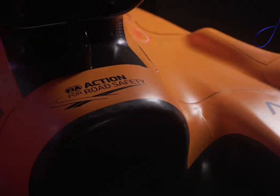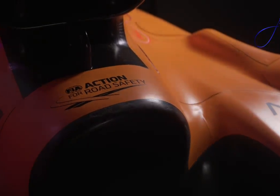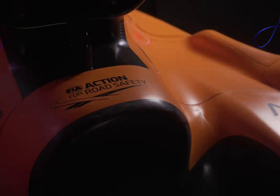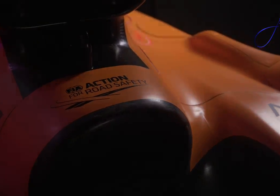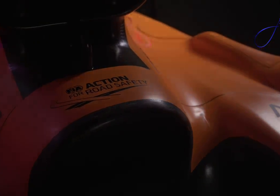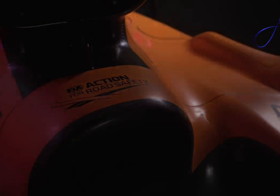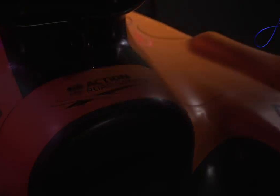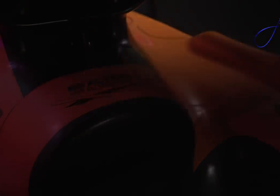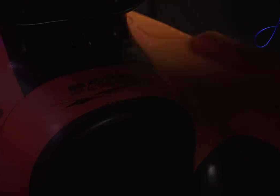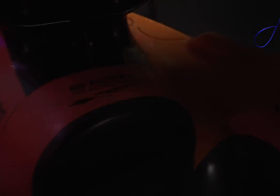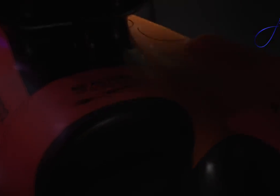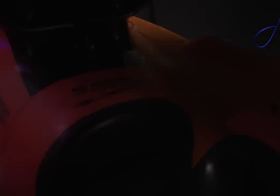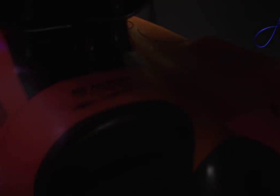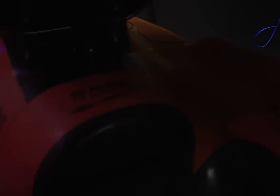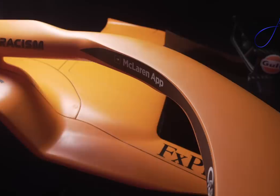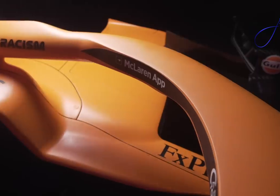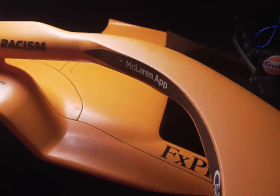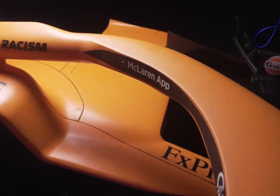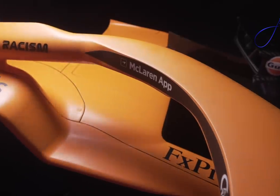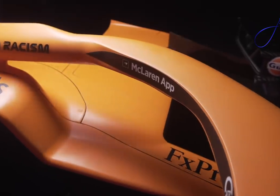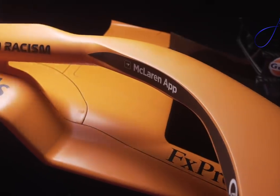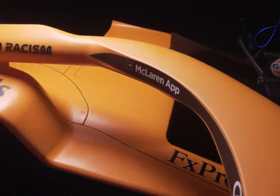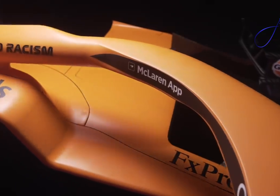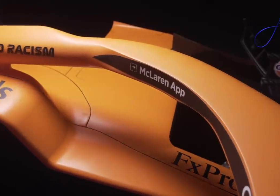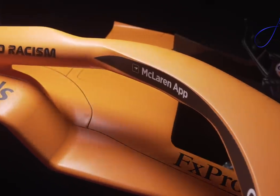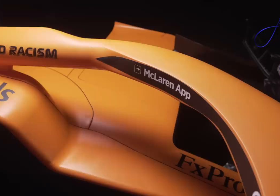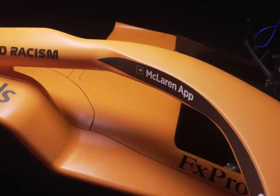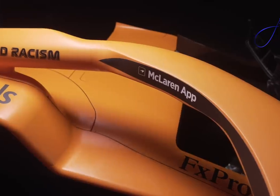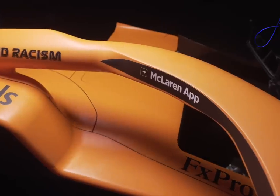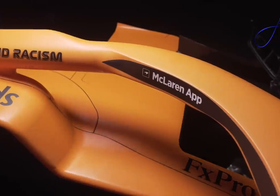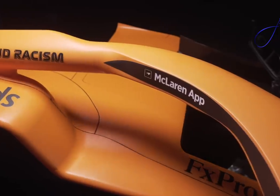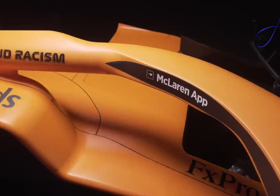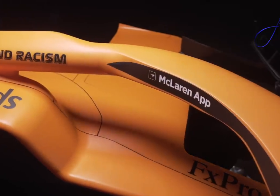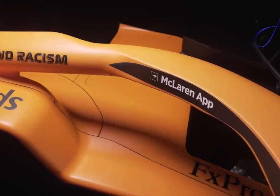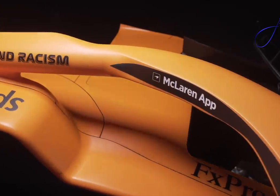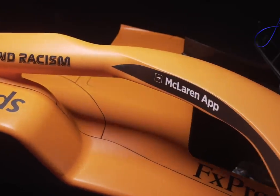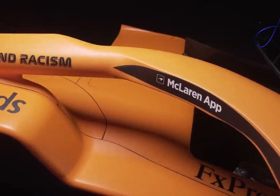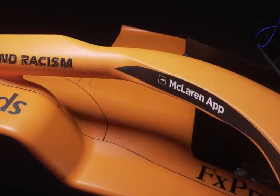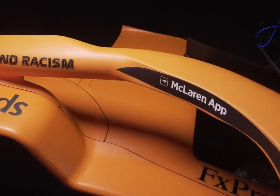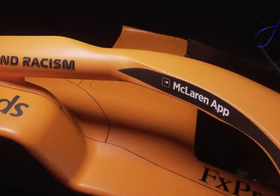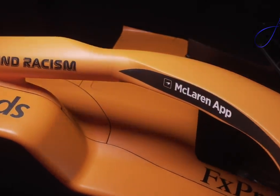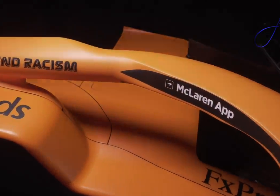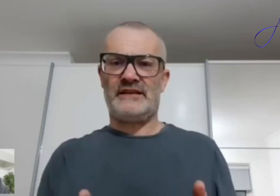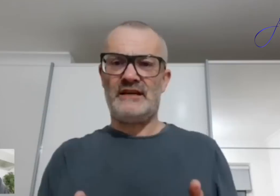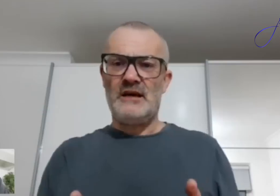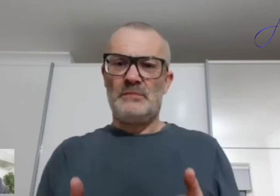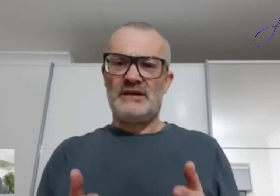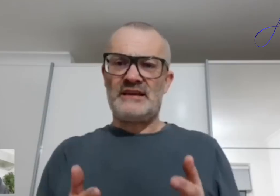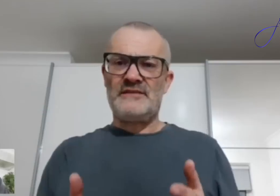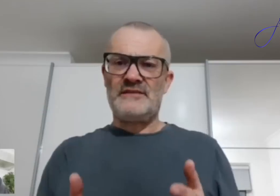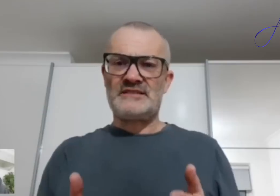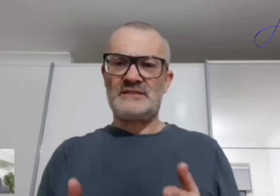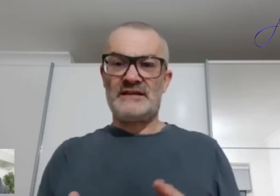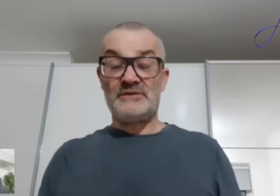through. The problem they have, though, I mean, they've obviously jumped to what we have to argue is the best engine on the grid, so that's a benefit.